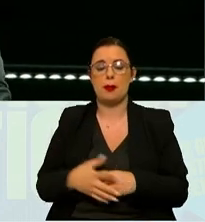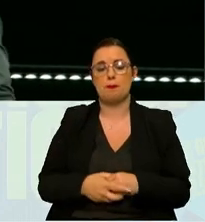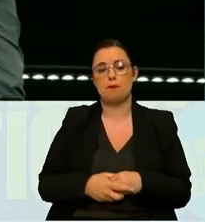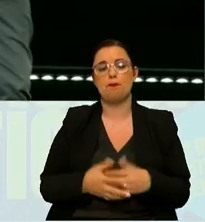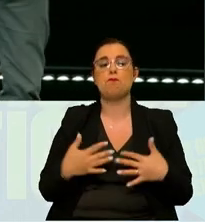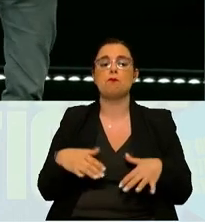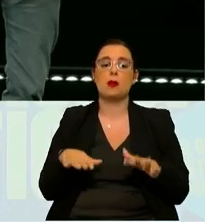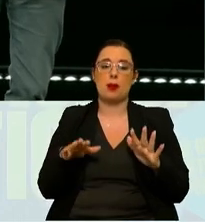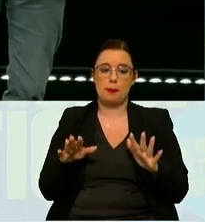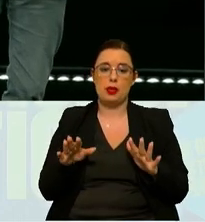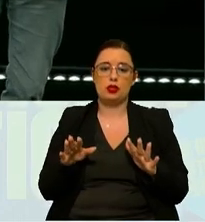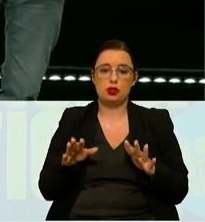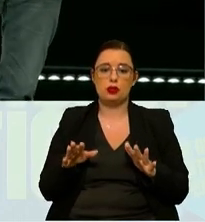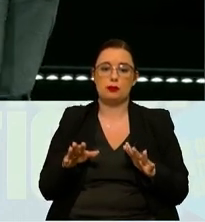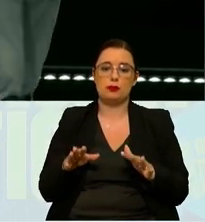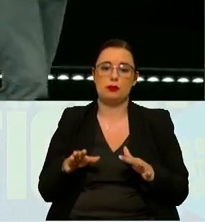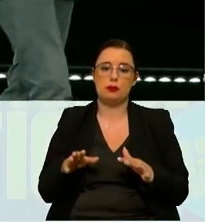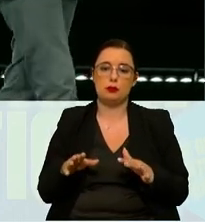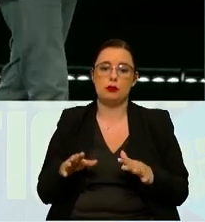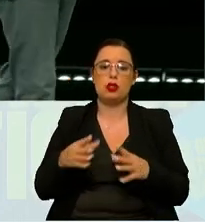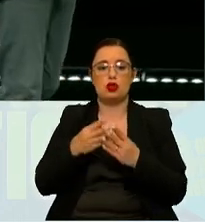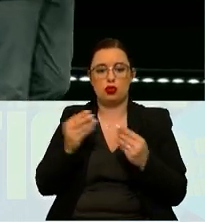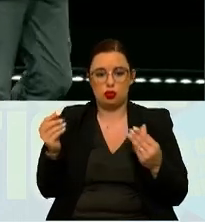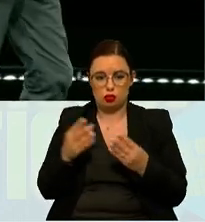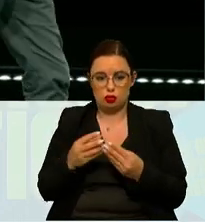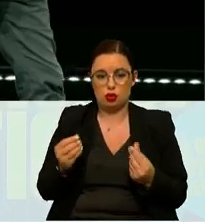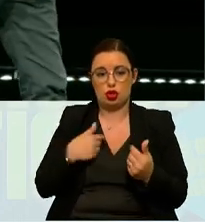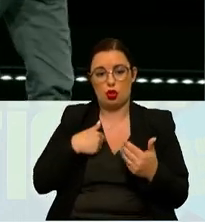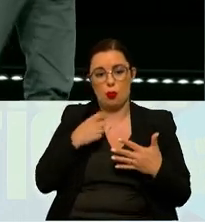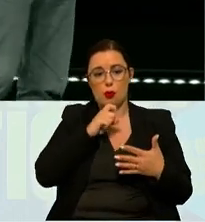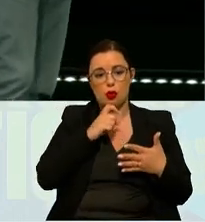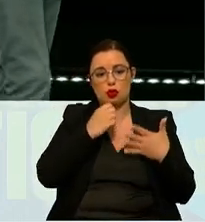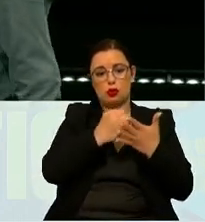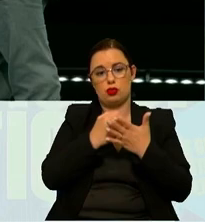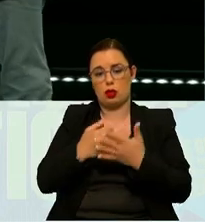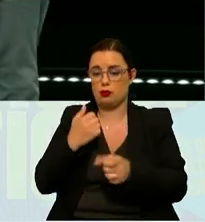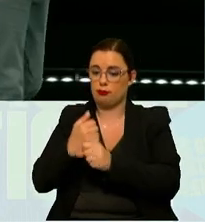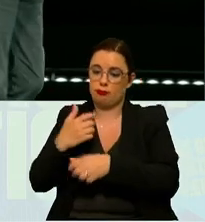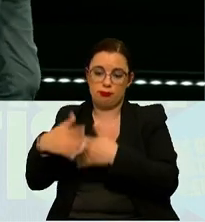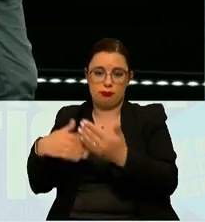but also exposing them for solutions that can support our business processes.